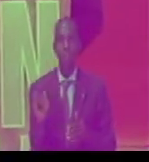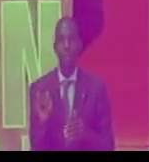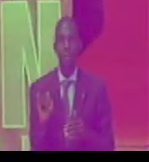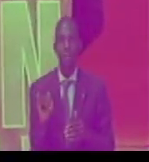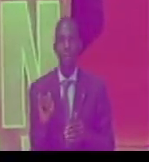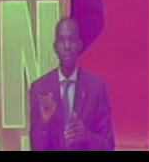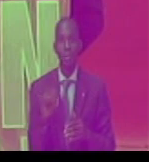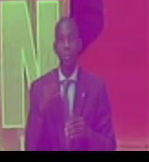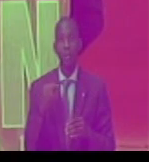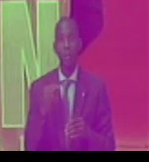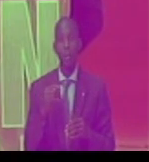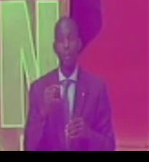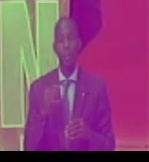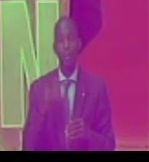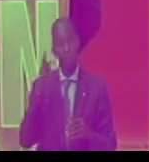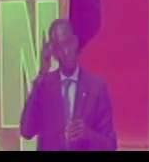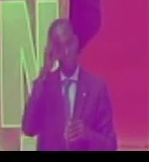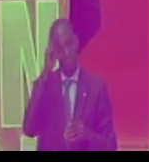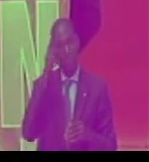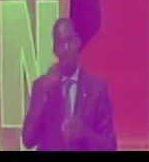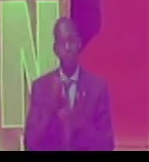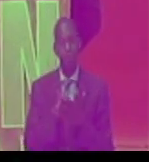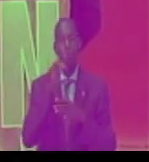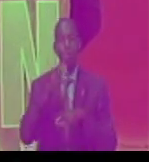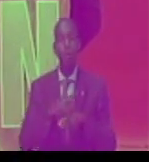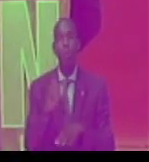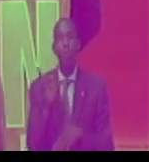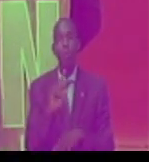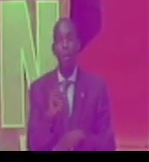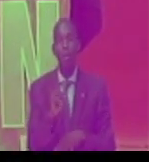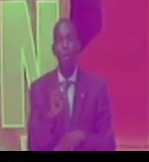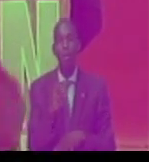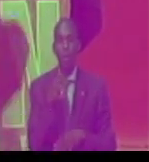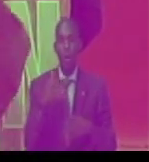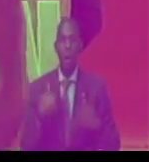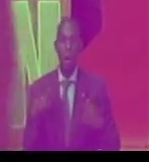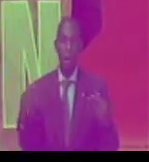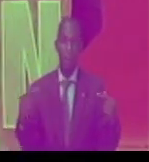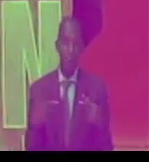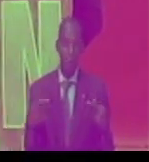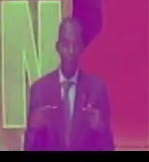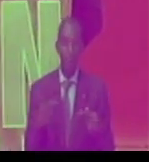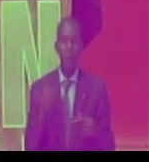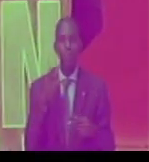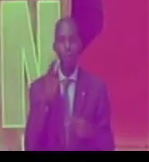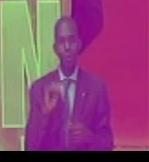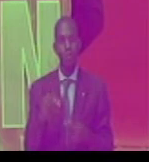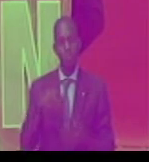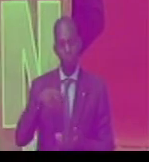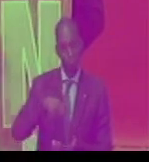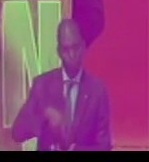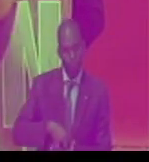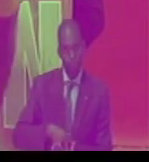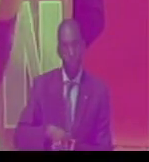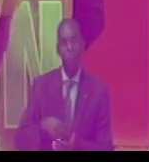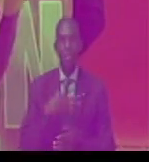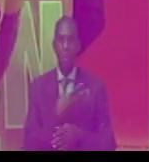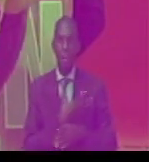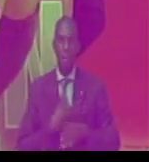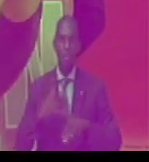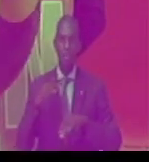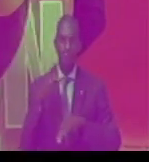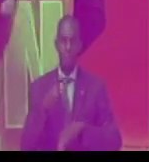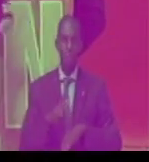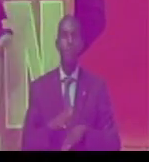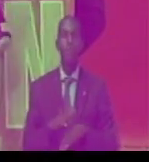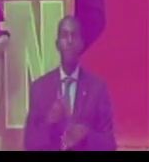praying, I felt pain and he said that we should touch the place that was paining